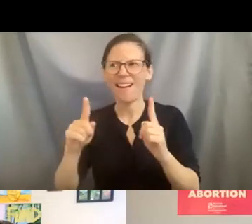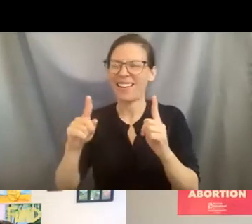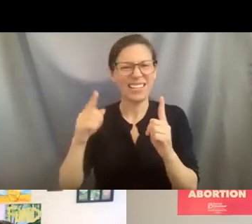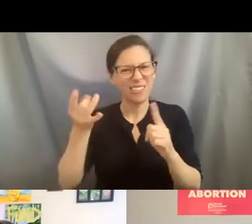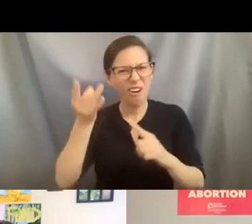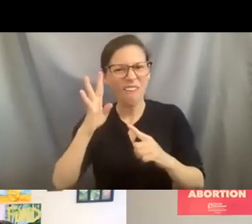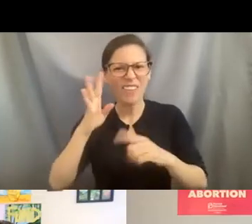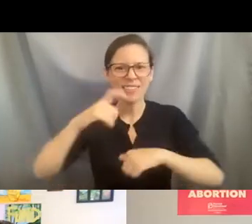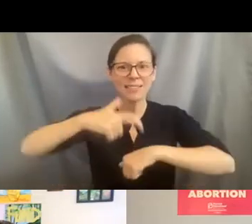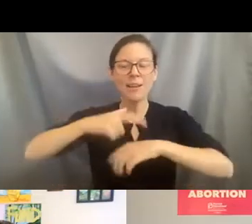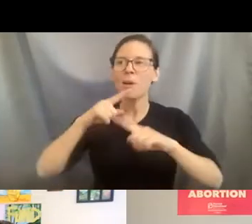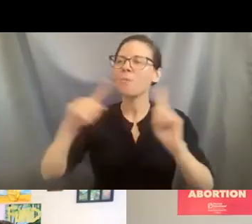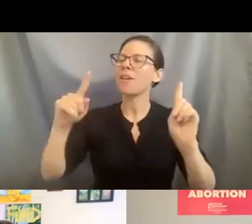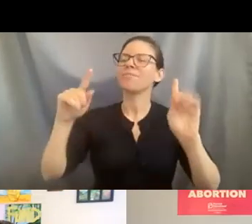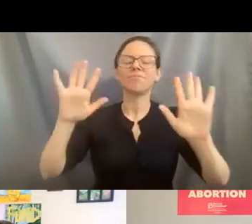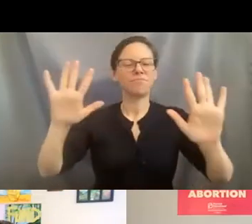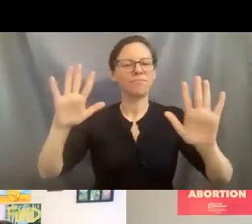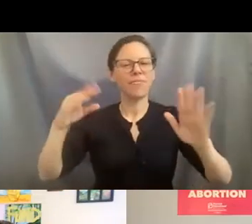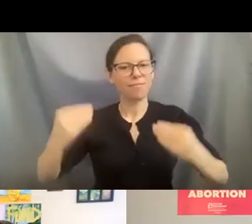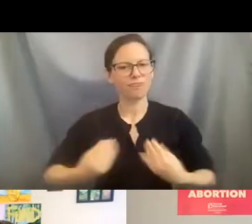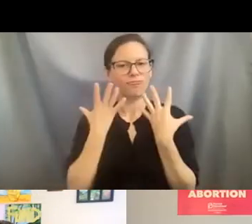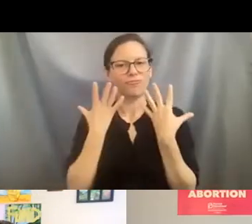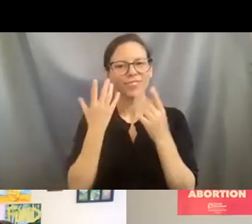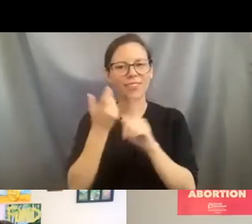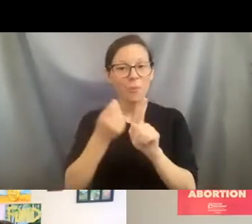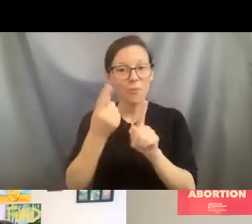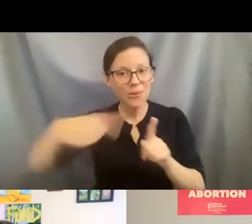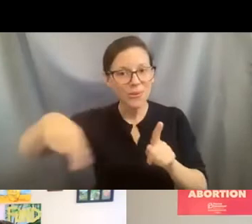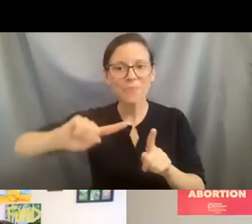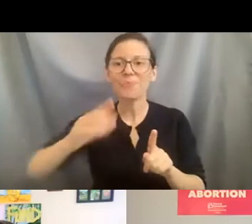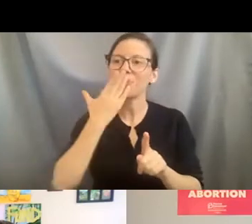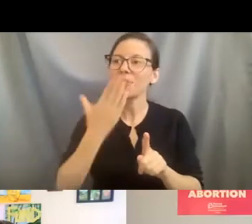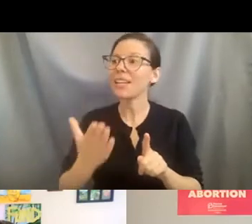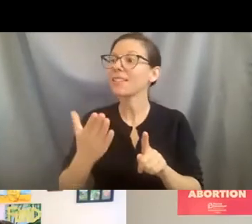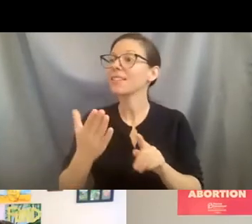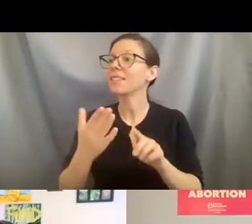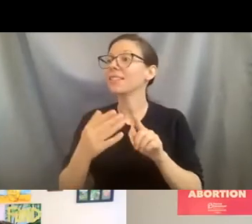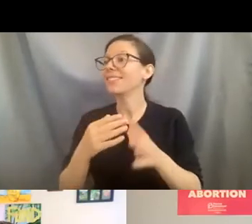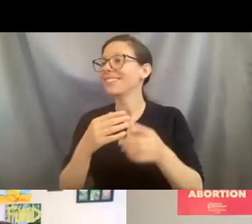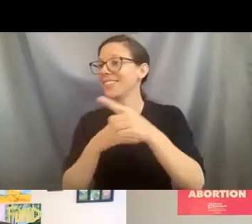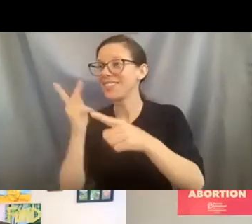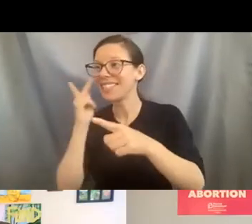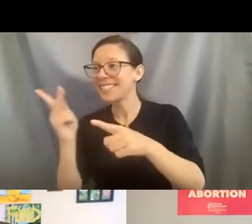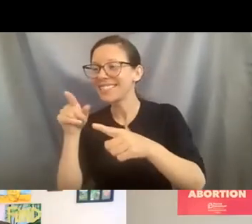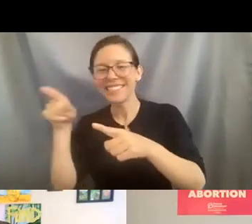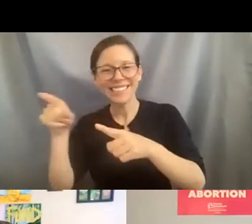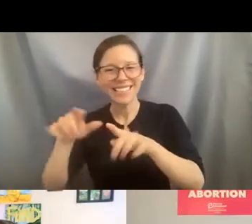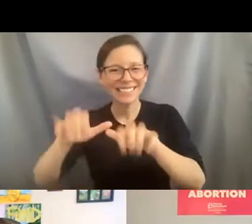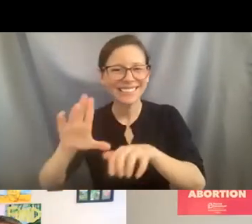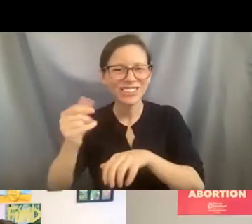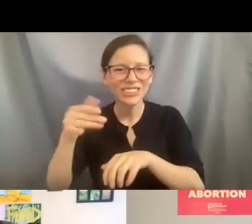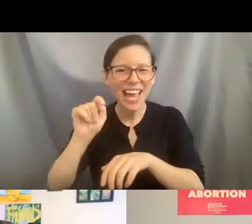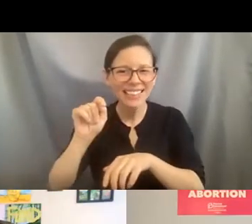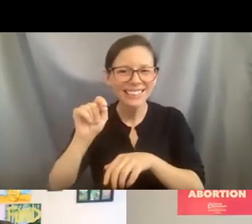do. We're dropping in the chat, if you haven't noticed, amazing audience, links to our